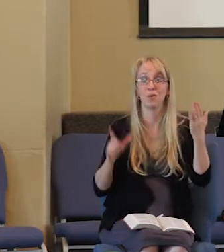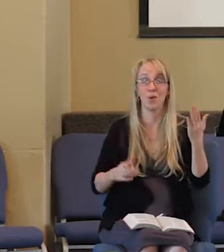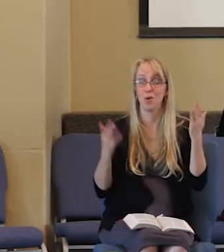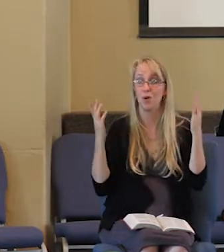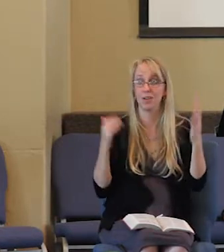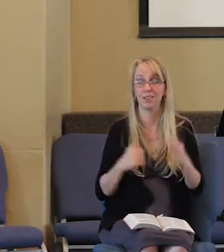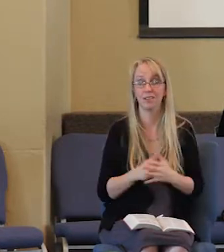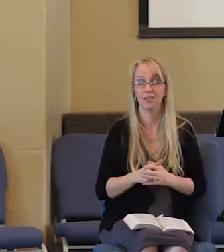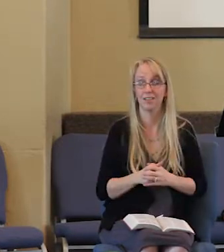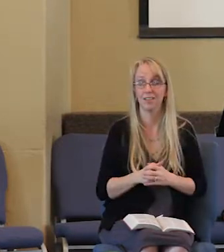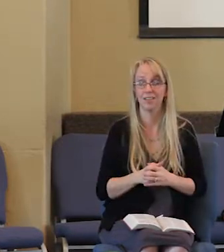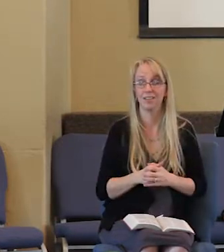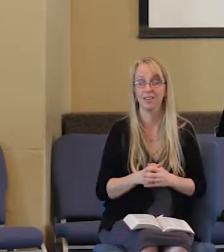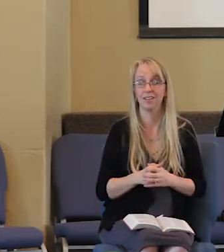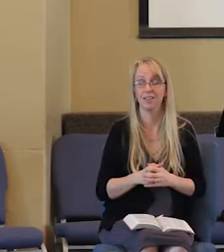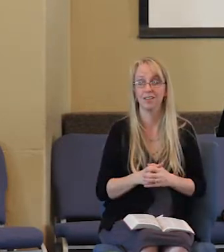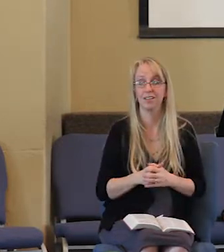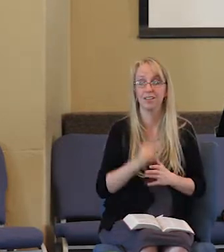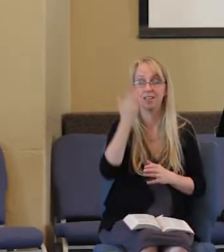Lord.